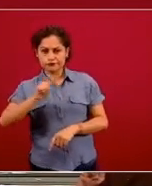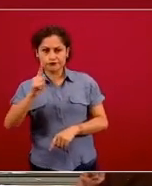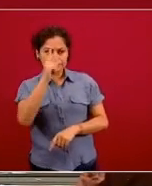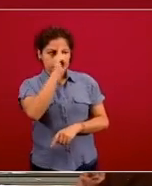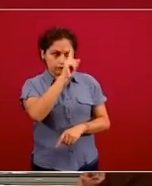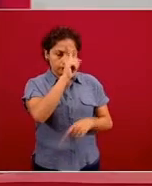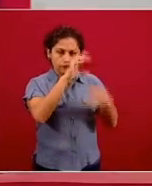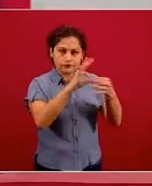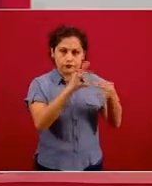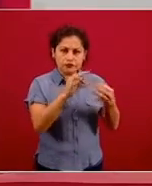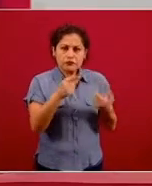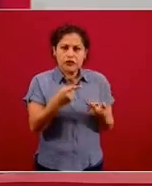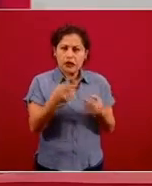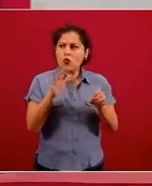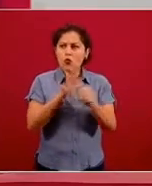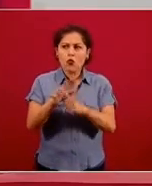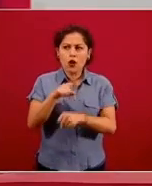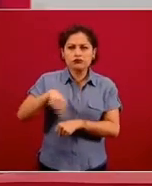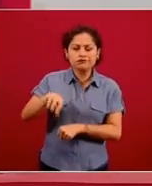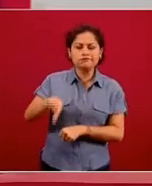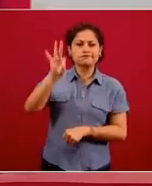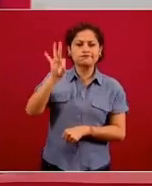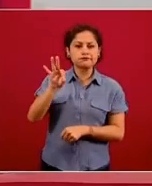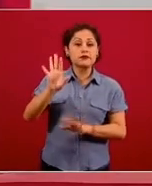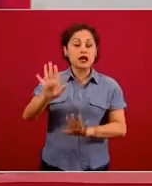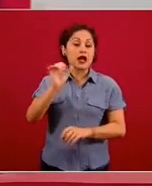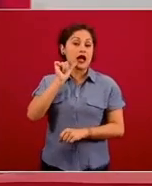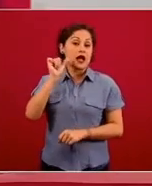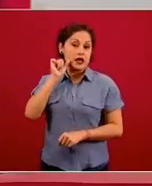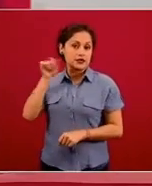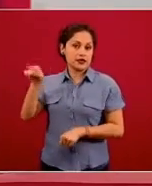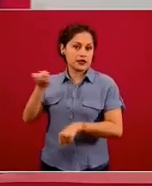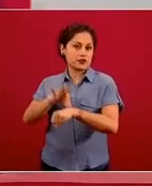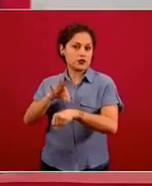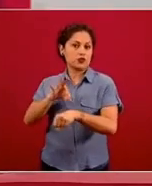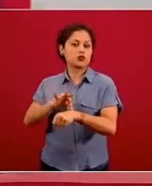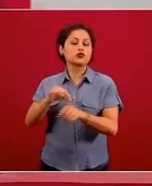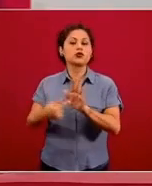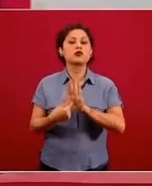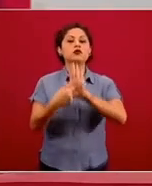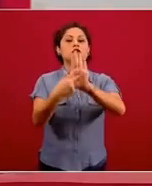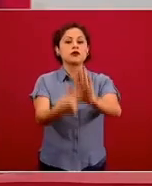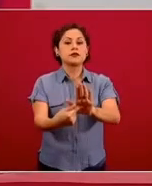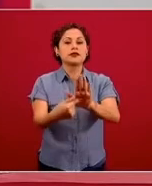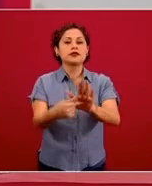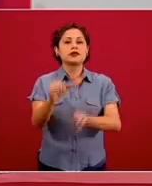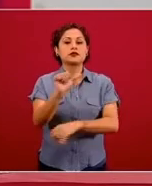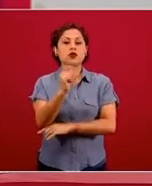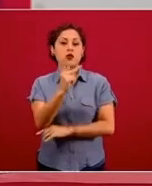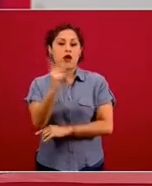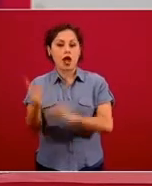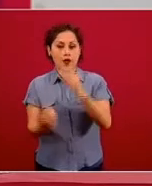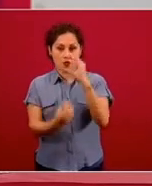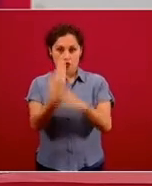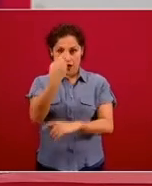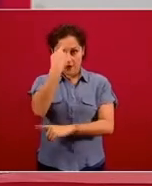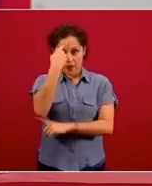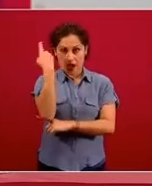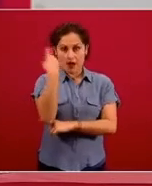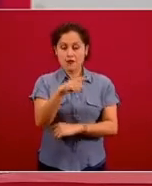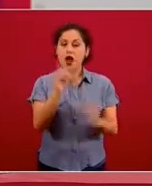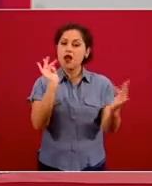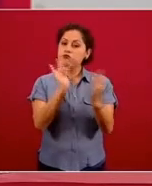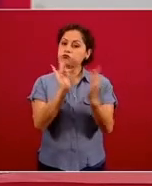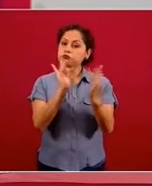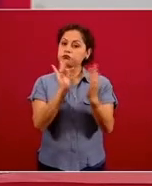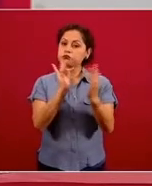disponibles. what are the different Ayer elements presentó of el propio doctor institutional Cortés communication la that are nueva available to the aplicación public. de Yesterday, Dr. diálogo y Cortés de presented the asesoría